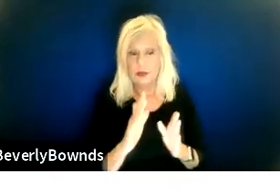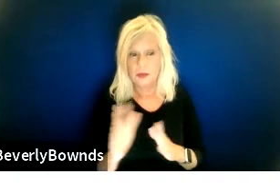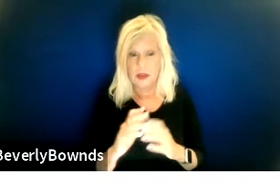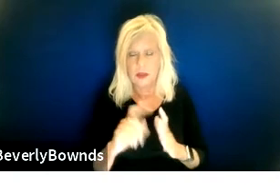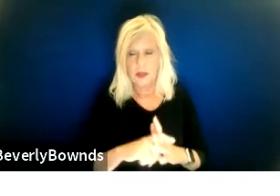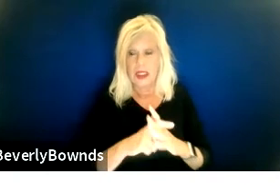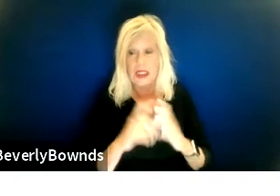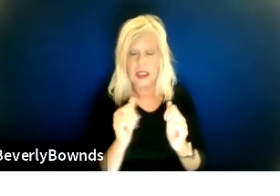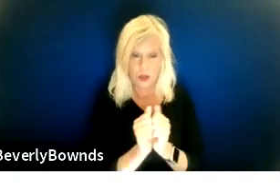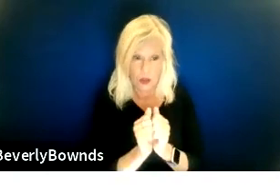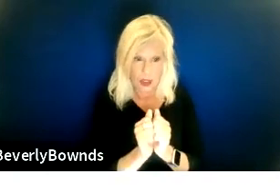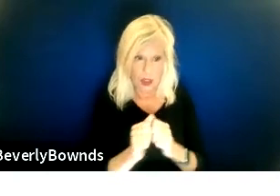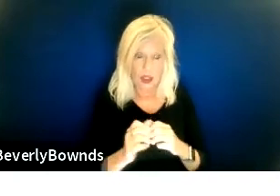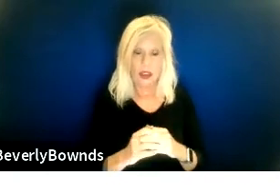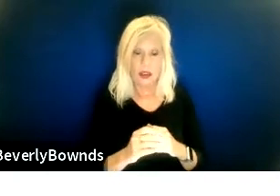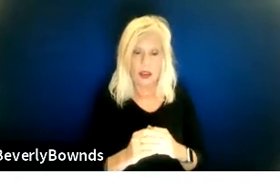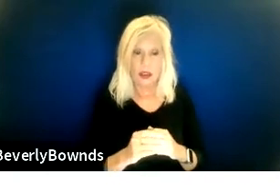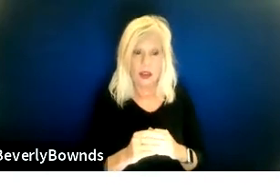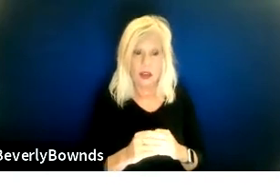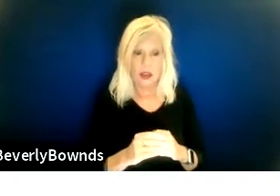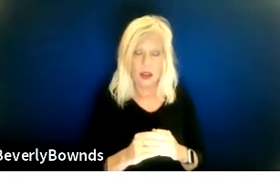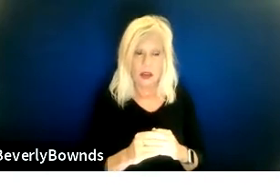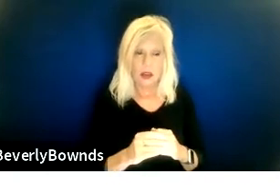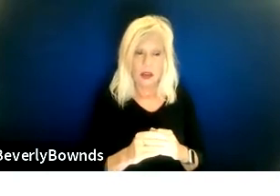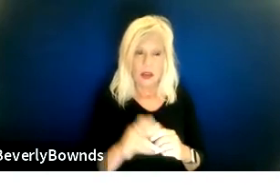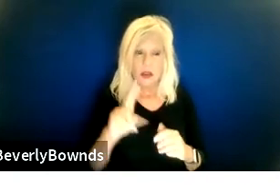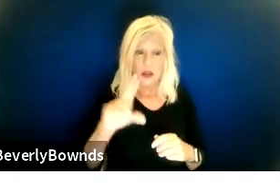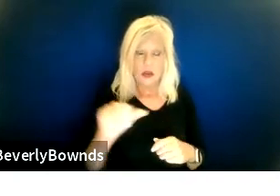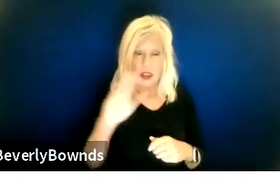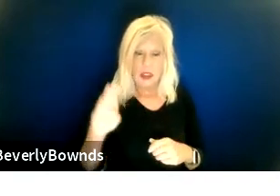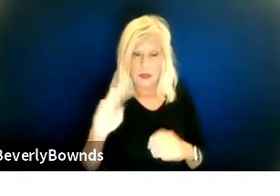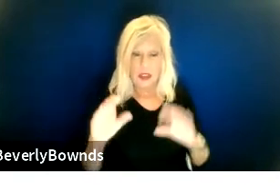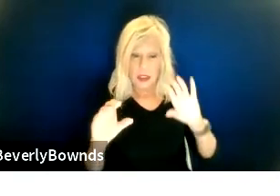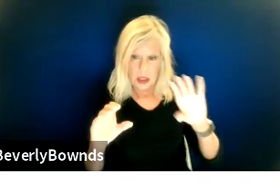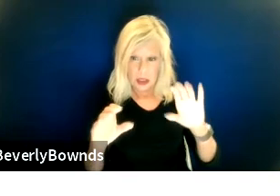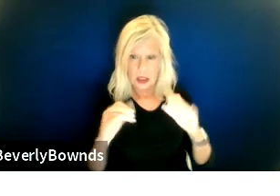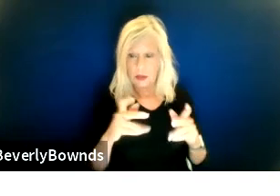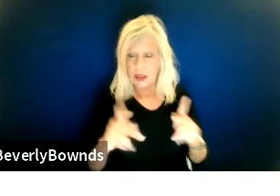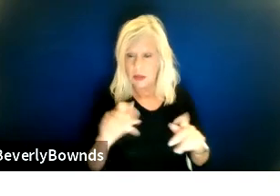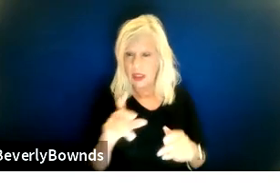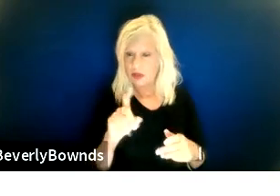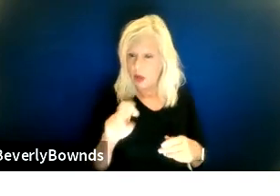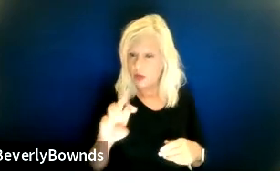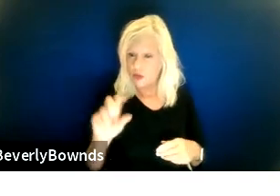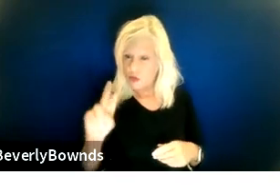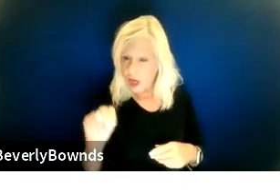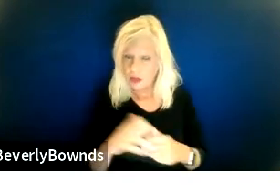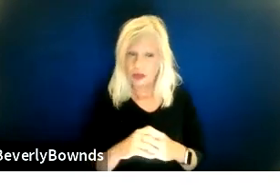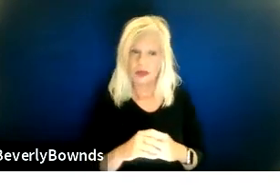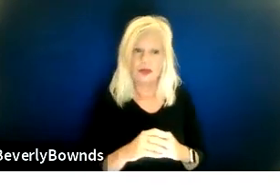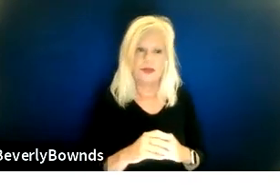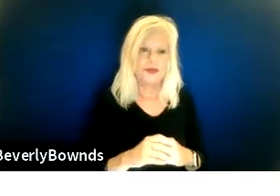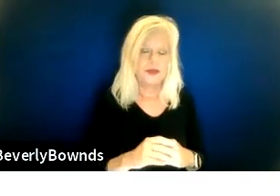domain expertise that's represented by Lakeshore and UAB and individuals like Dr. Brown, you'll hear in a moment. And